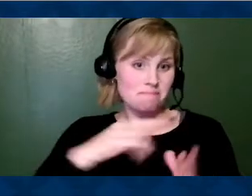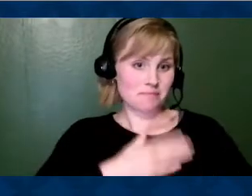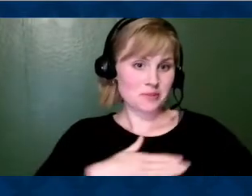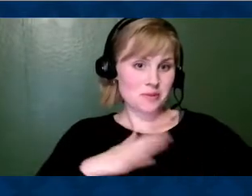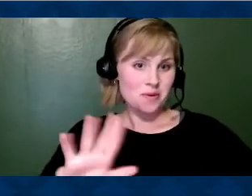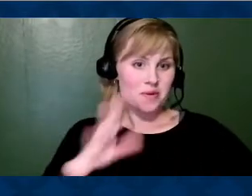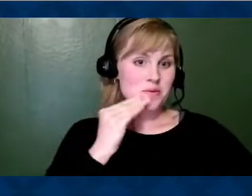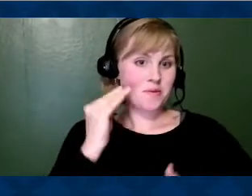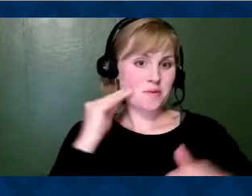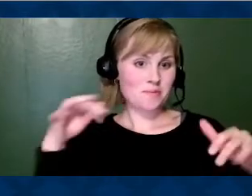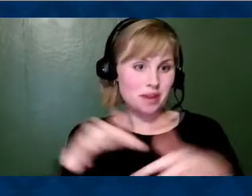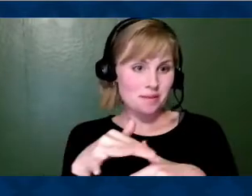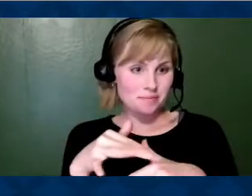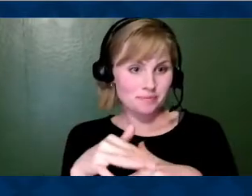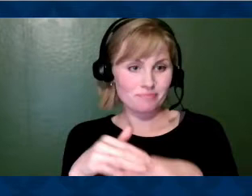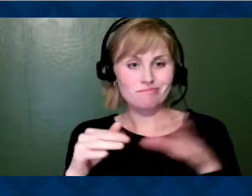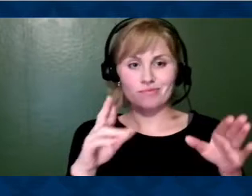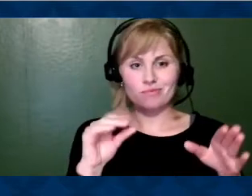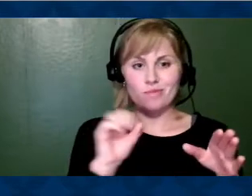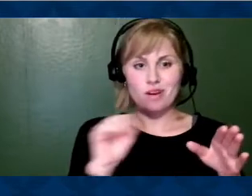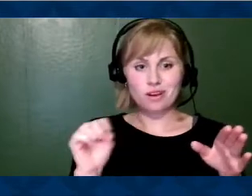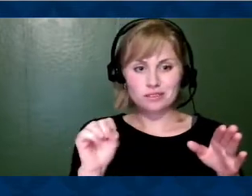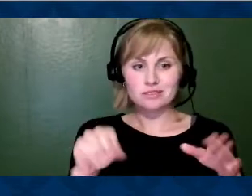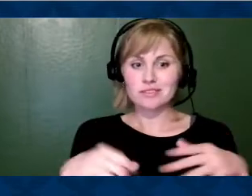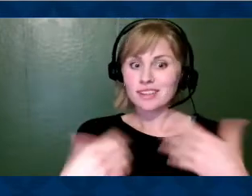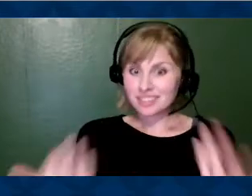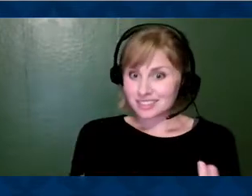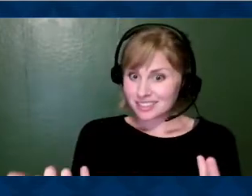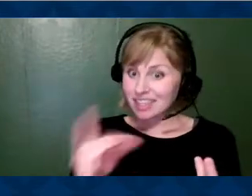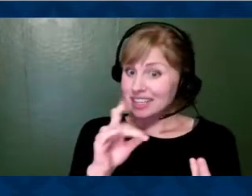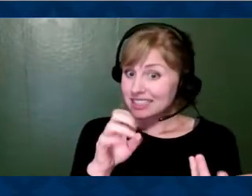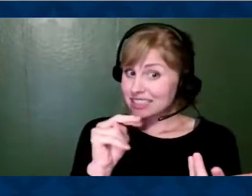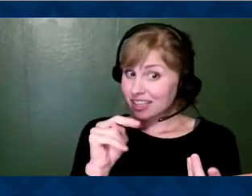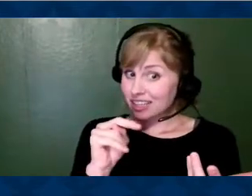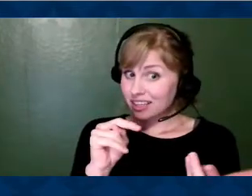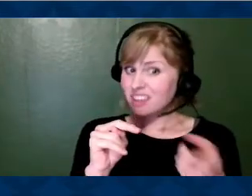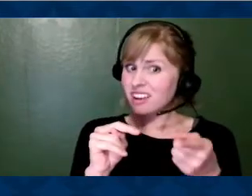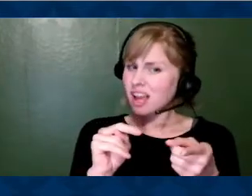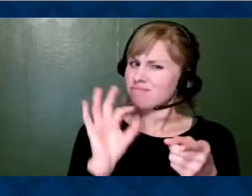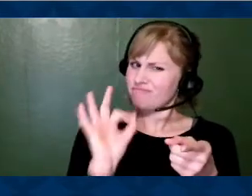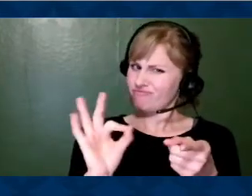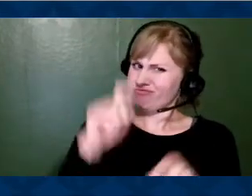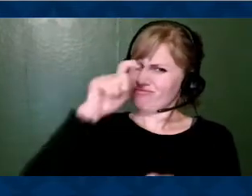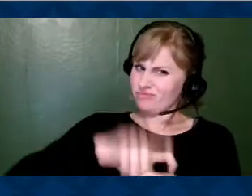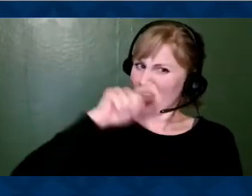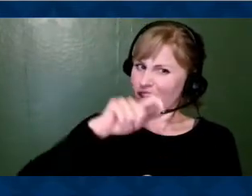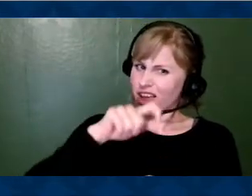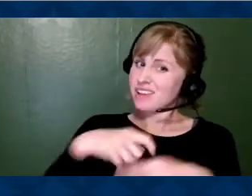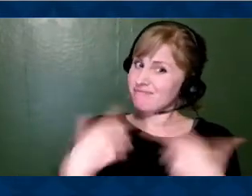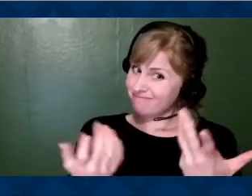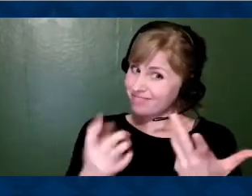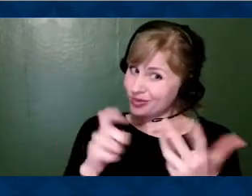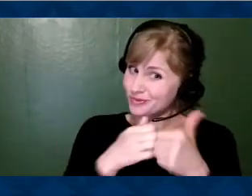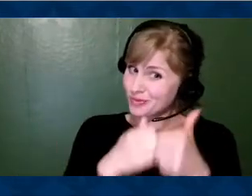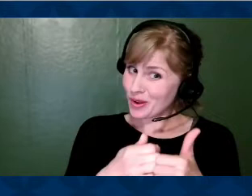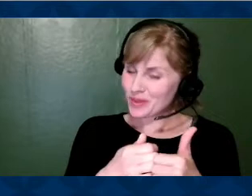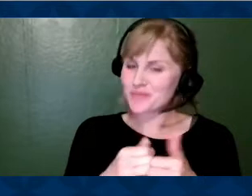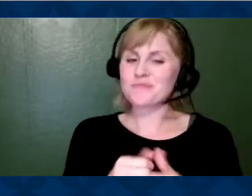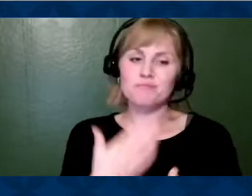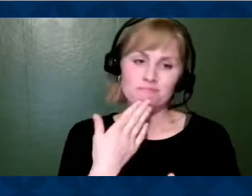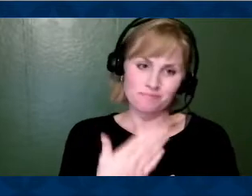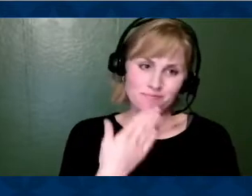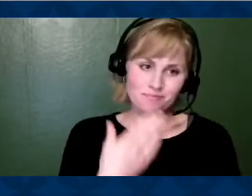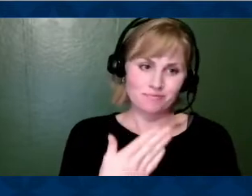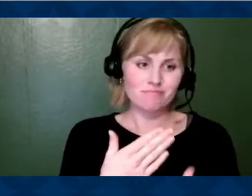See, Dean Walters, that's how it's done. Right on time. Thank you, Professor Carton. Next, we have my very own